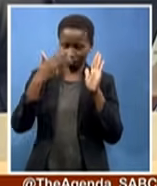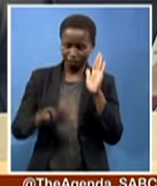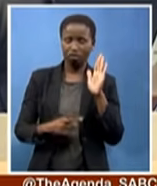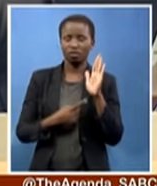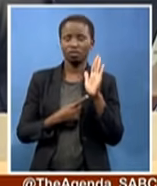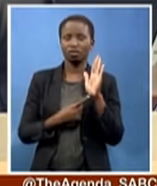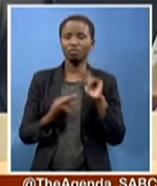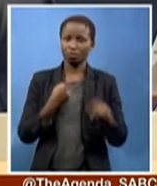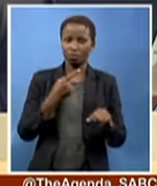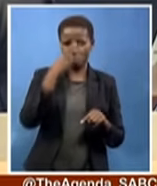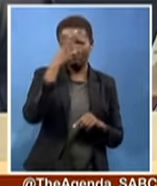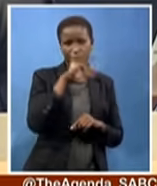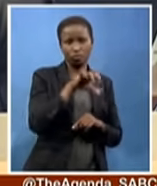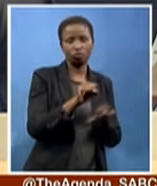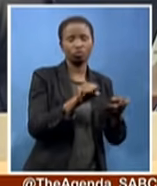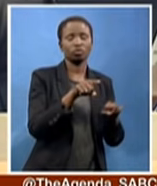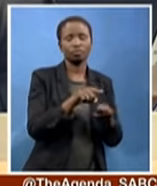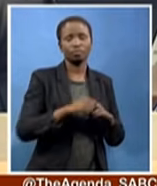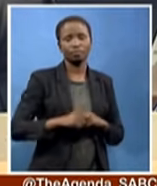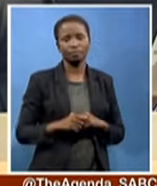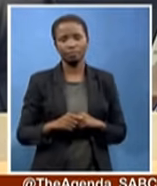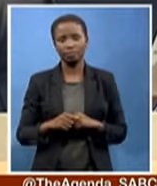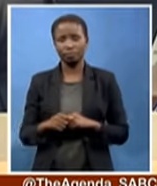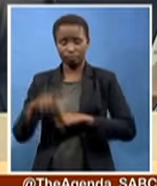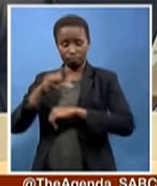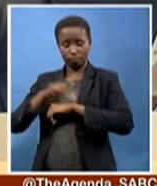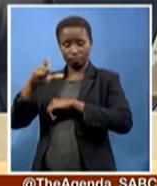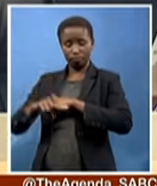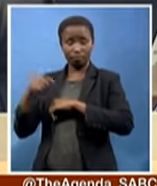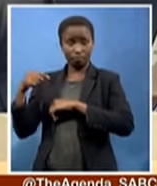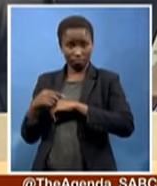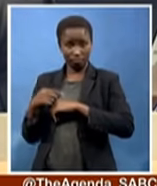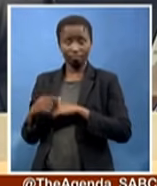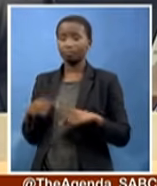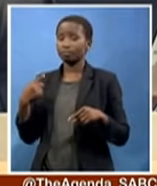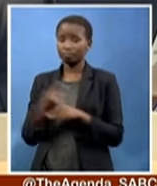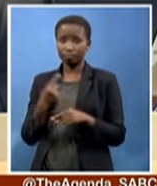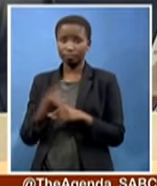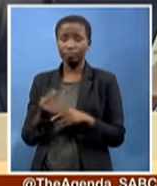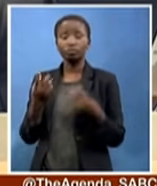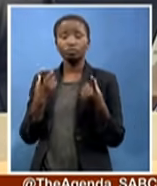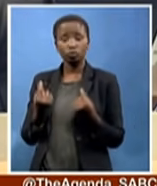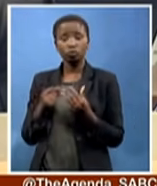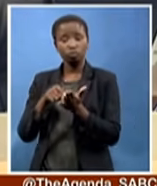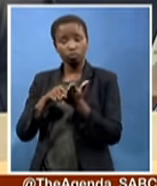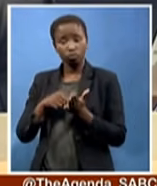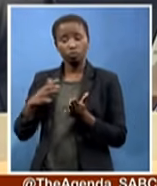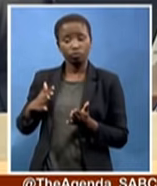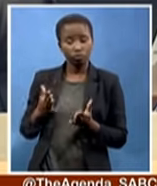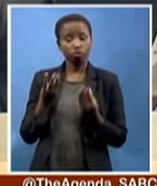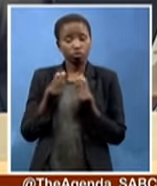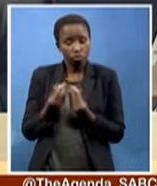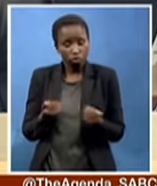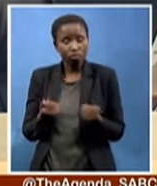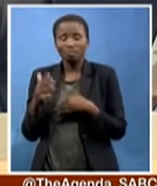The conference consequently resolved to demand that every ANC member